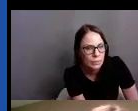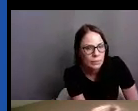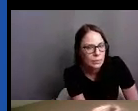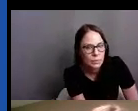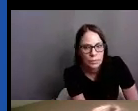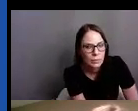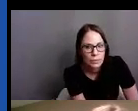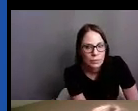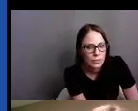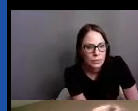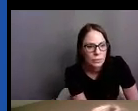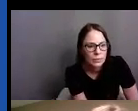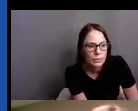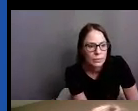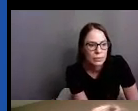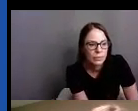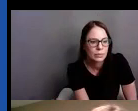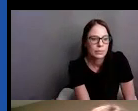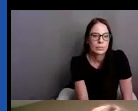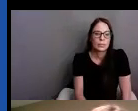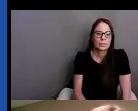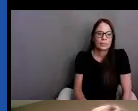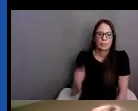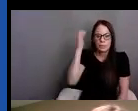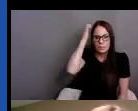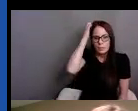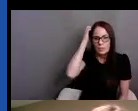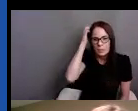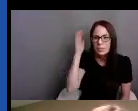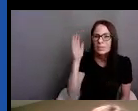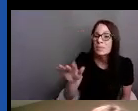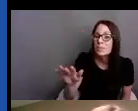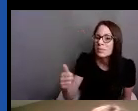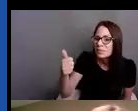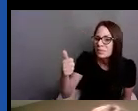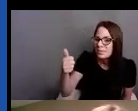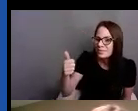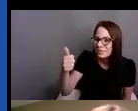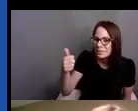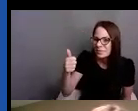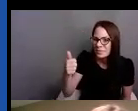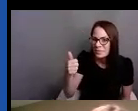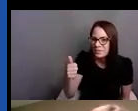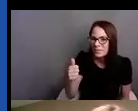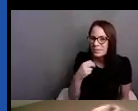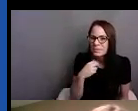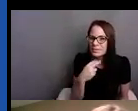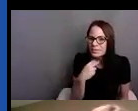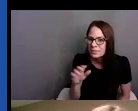COVID-19. Oh, Dr. Klein, you're breaking up just a little bit. Ooh, I'm sorry. Can you hear me